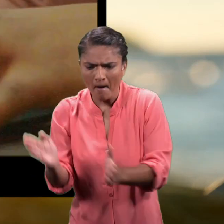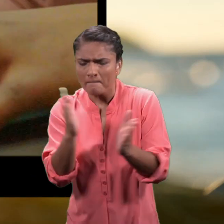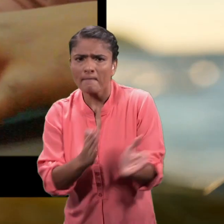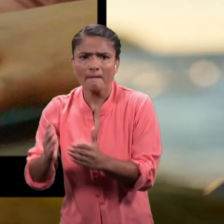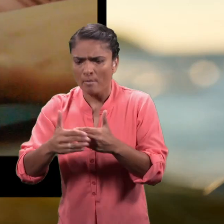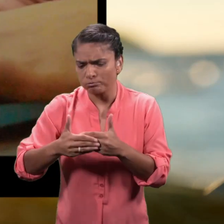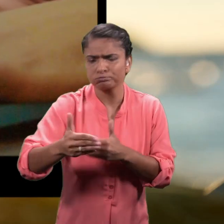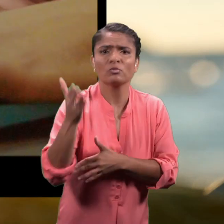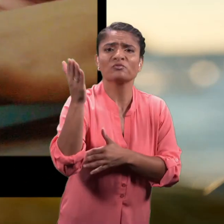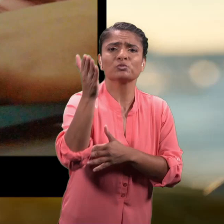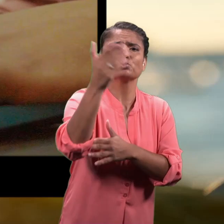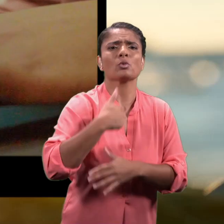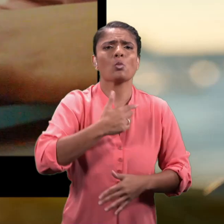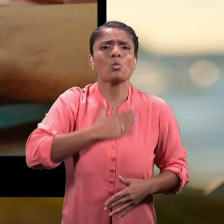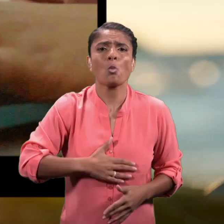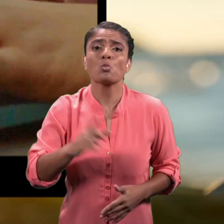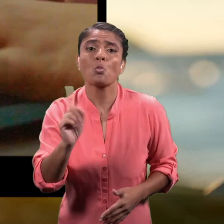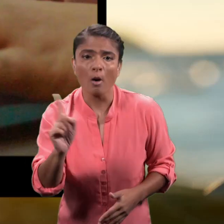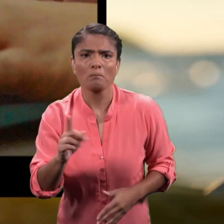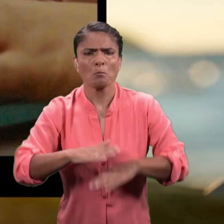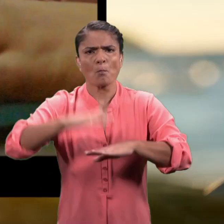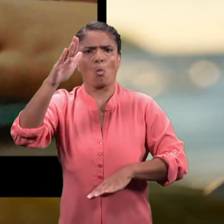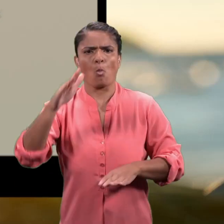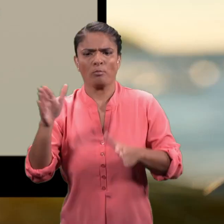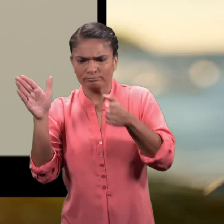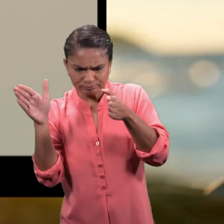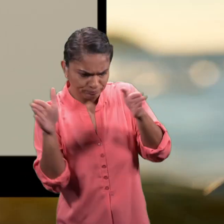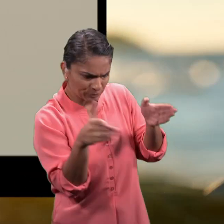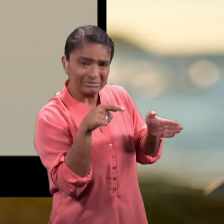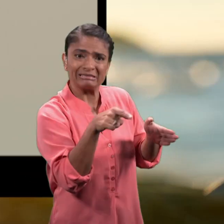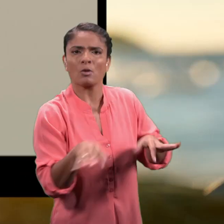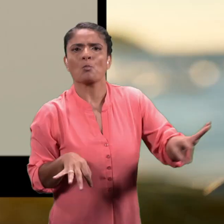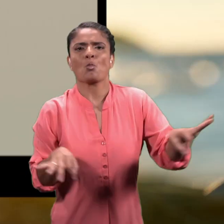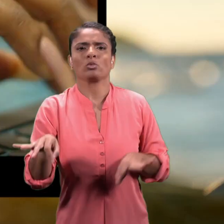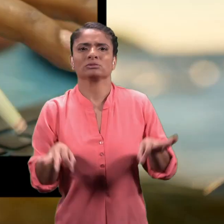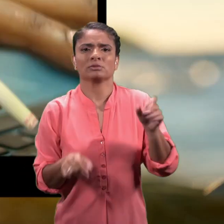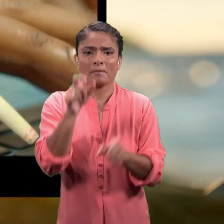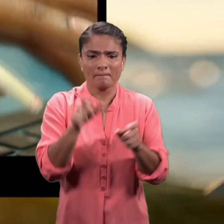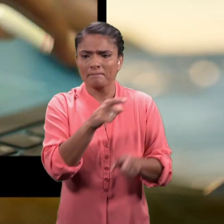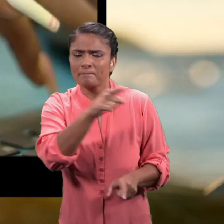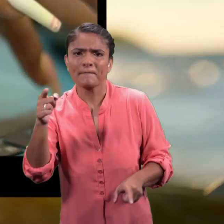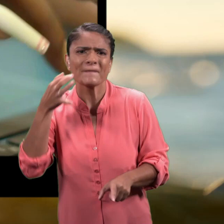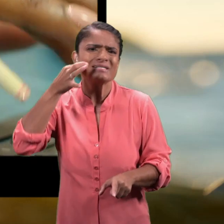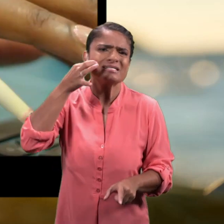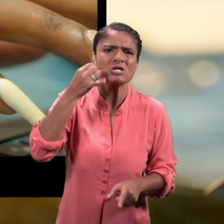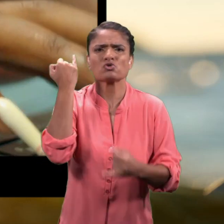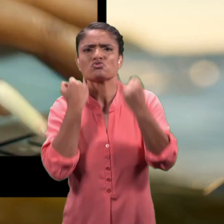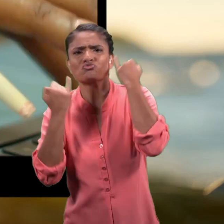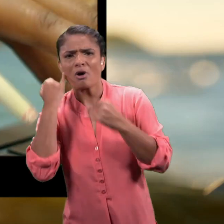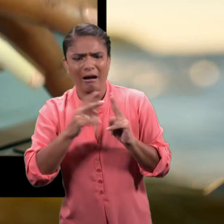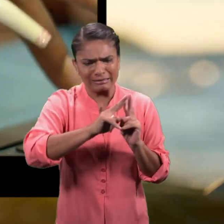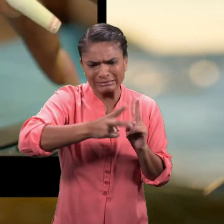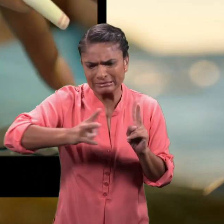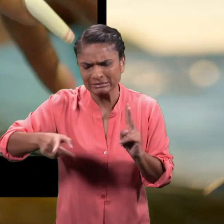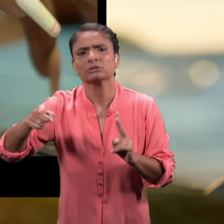plan for the near future is to concentrate more on our modeling side, because we have